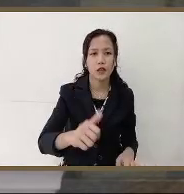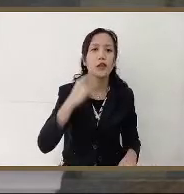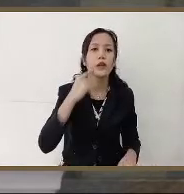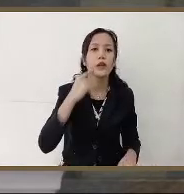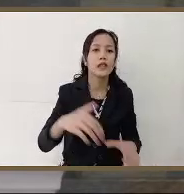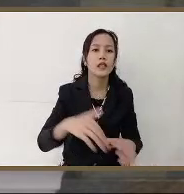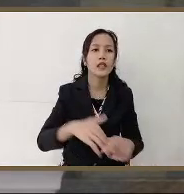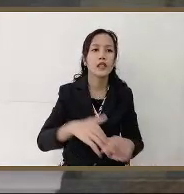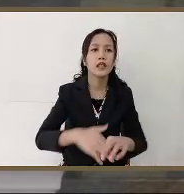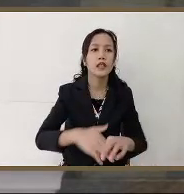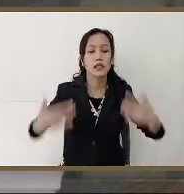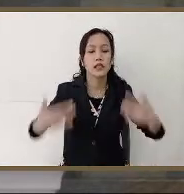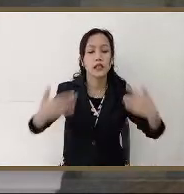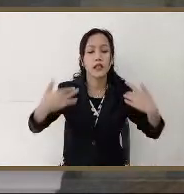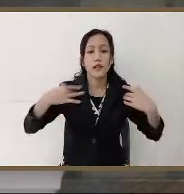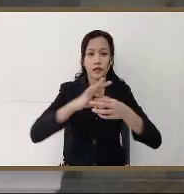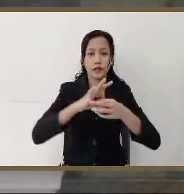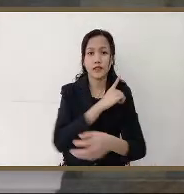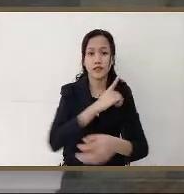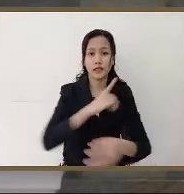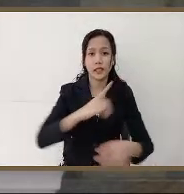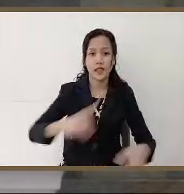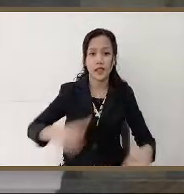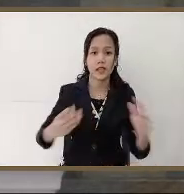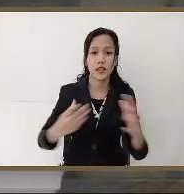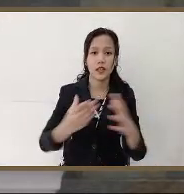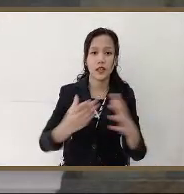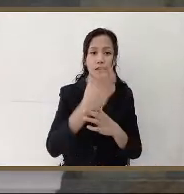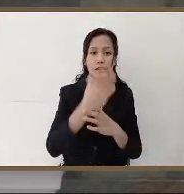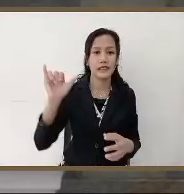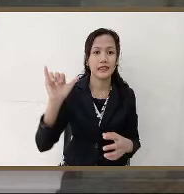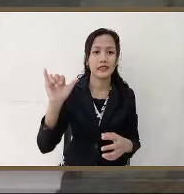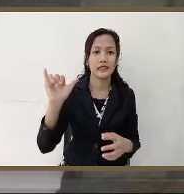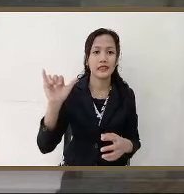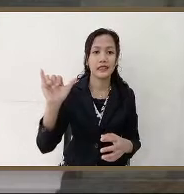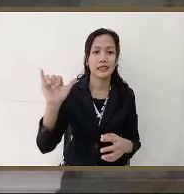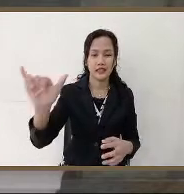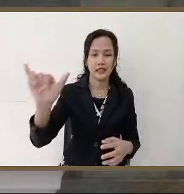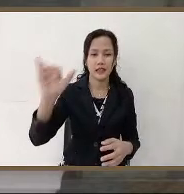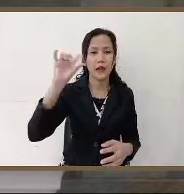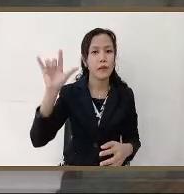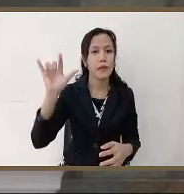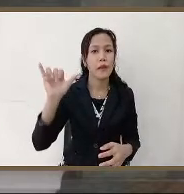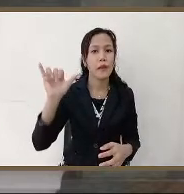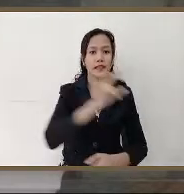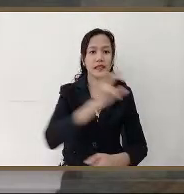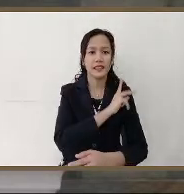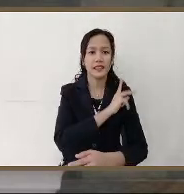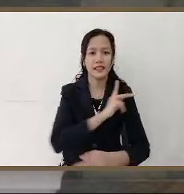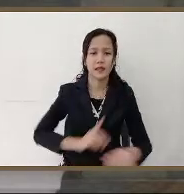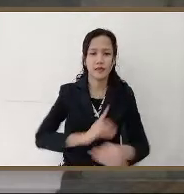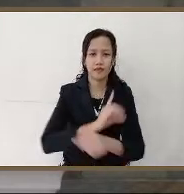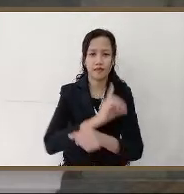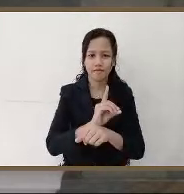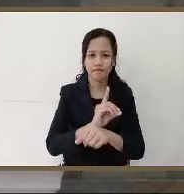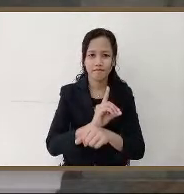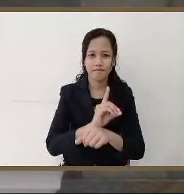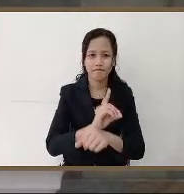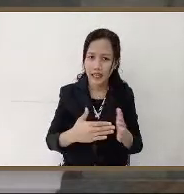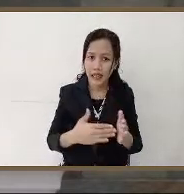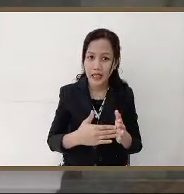through his eternal kingdom. So again, ulit ko,